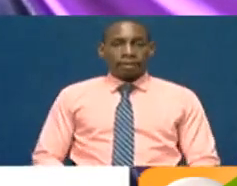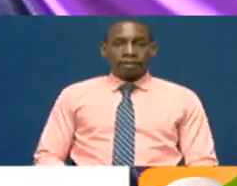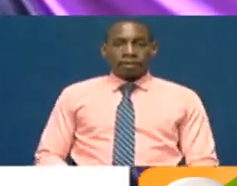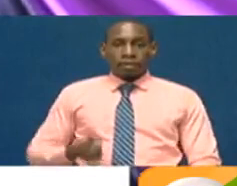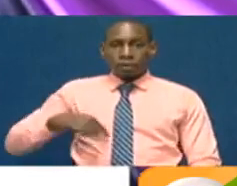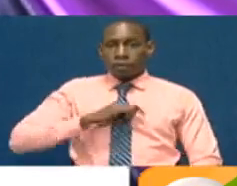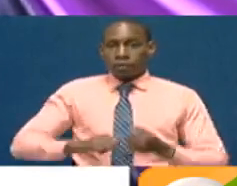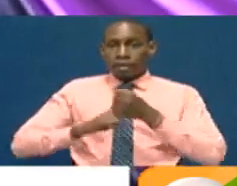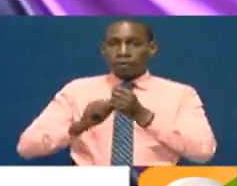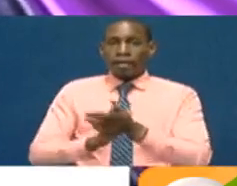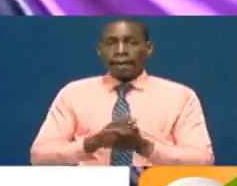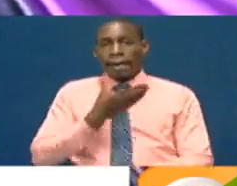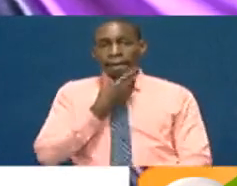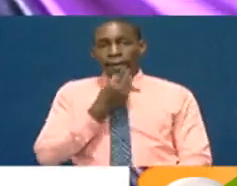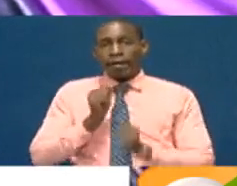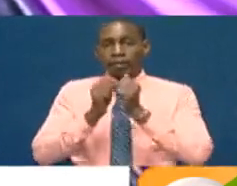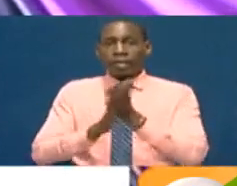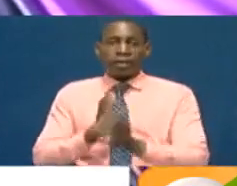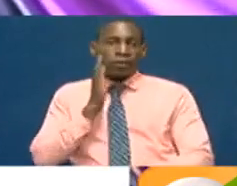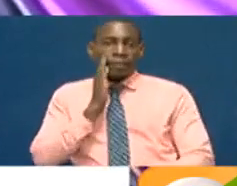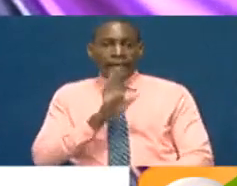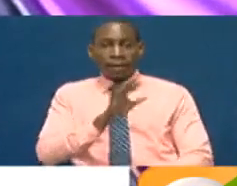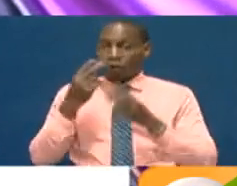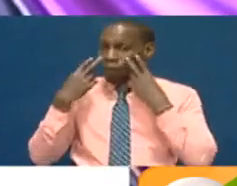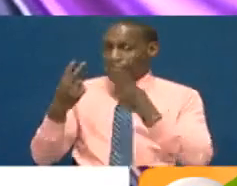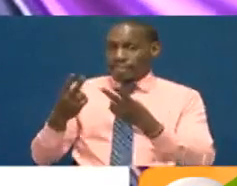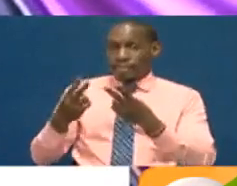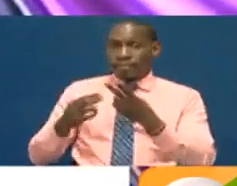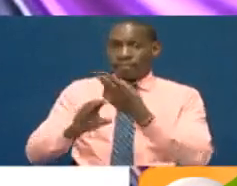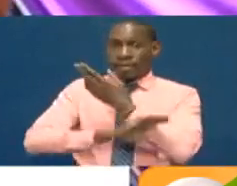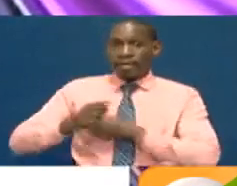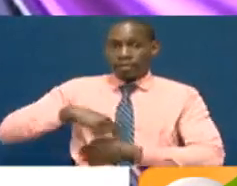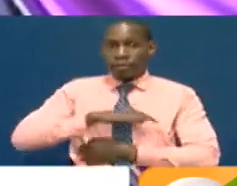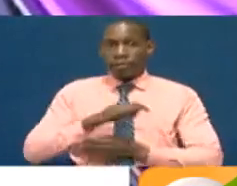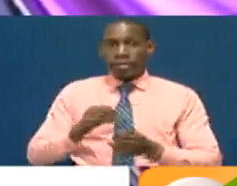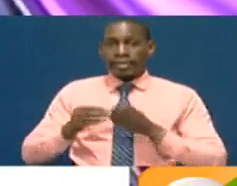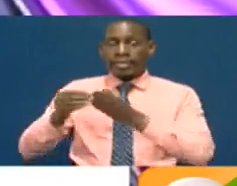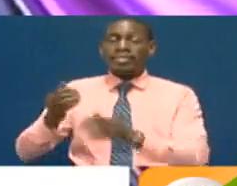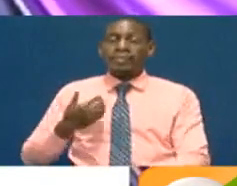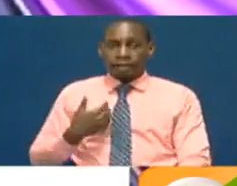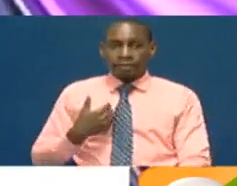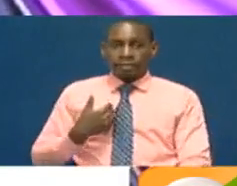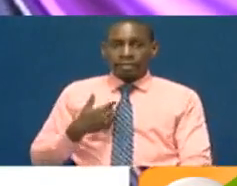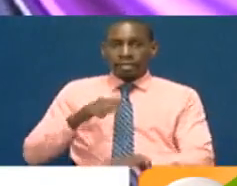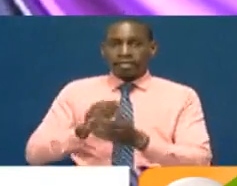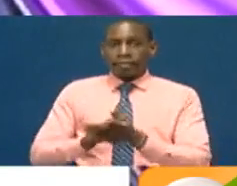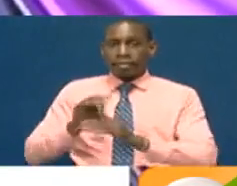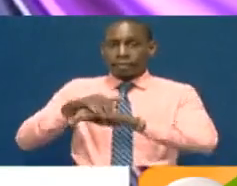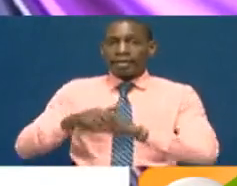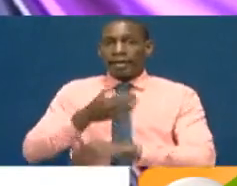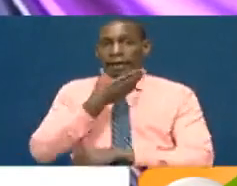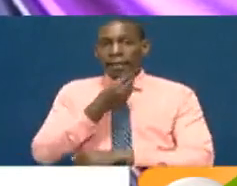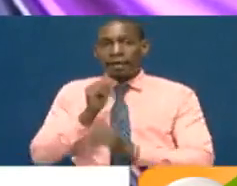Tusimame na Baba na Mama, kwa sababu mnaona kwamba hii inji yetu imepata mwelekeo. Tukipata Baba na